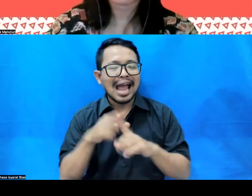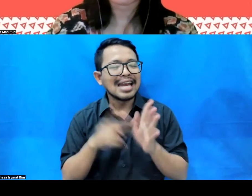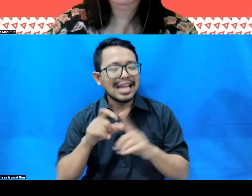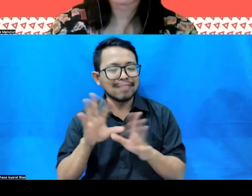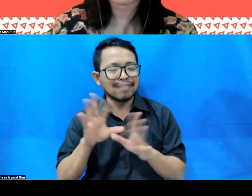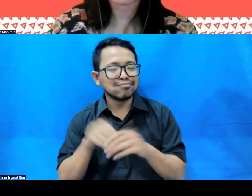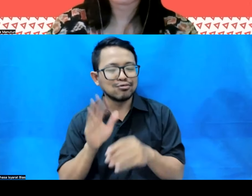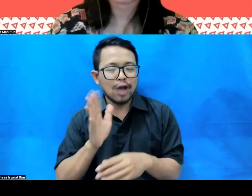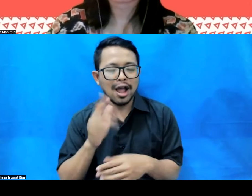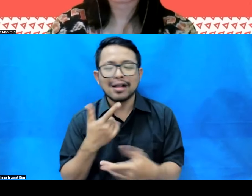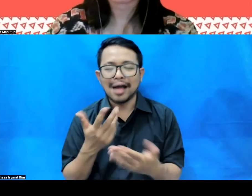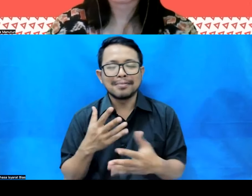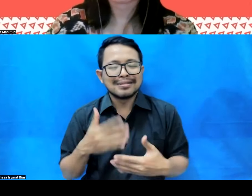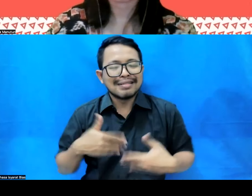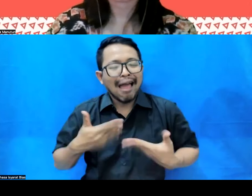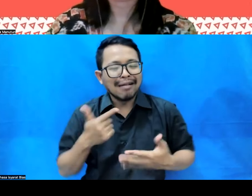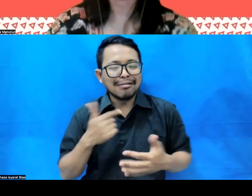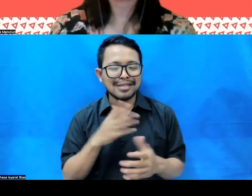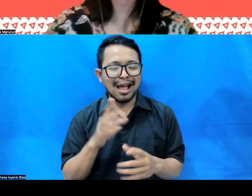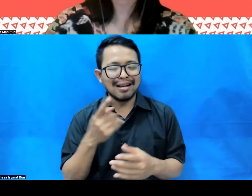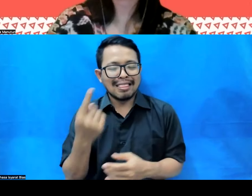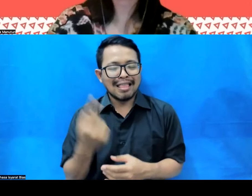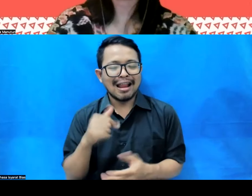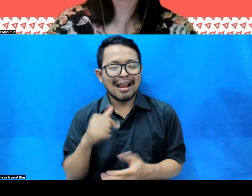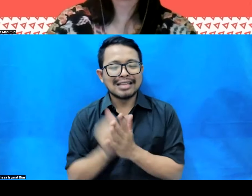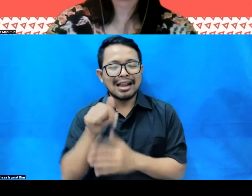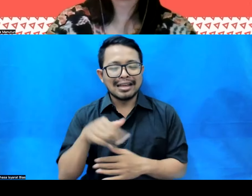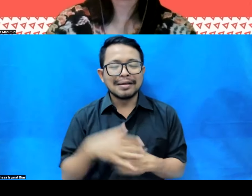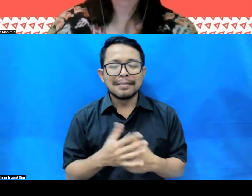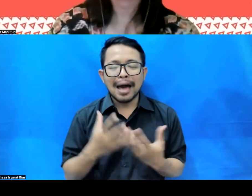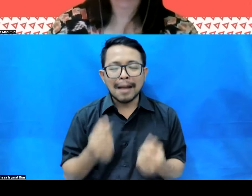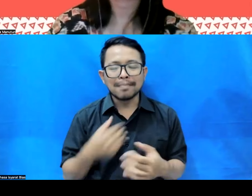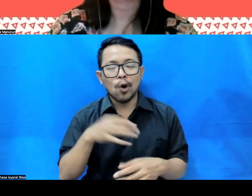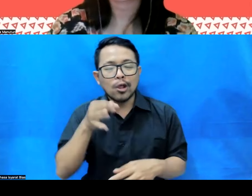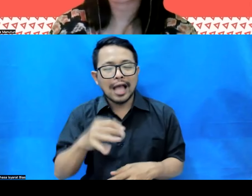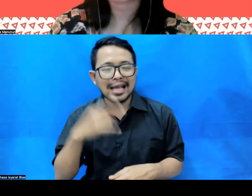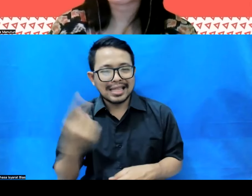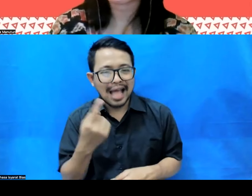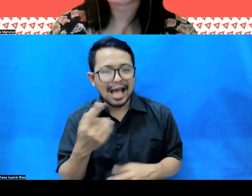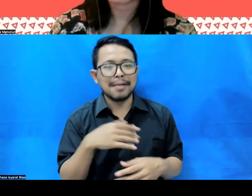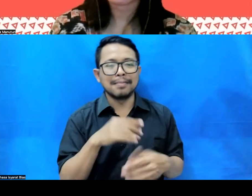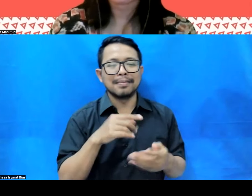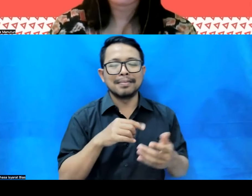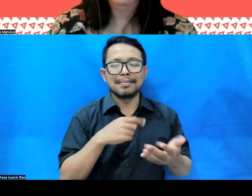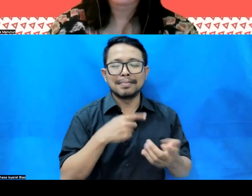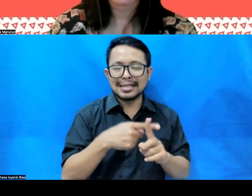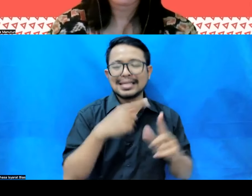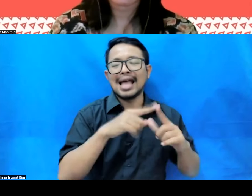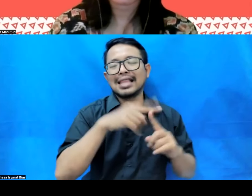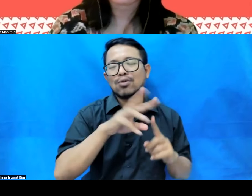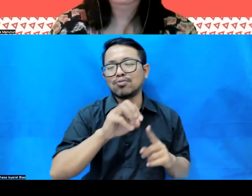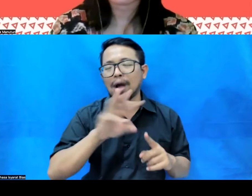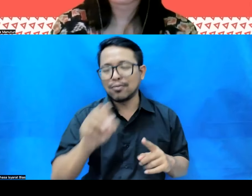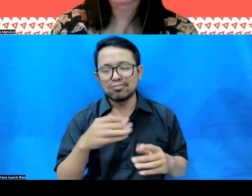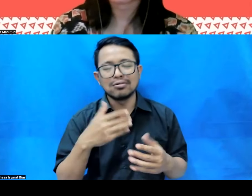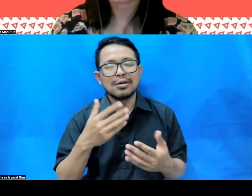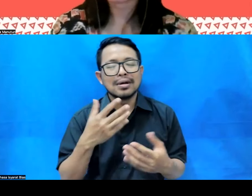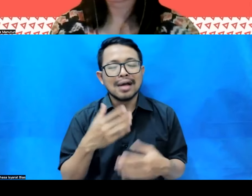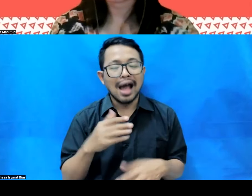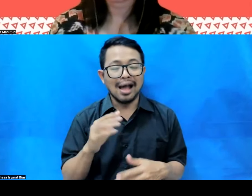to attend this session, and I hope that we can have more collaboration with Kota Kita, and we are very open.